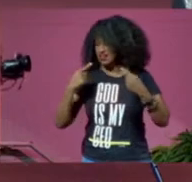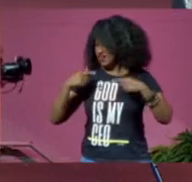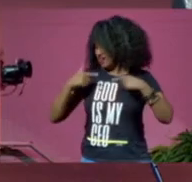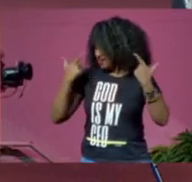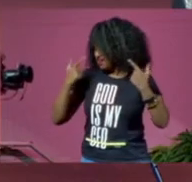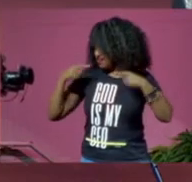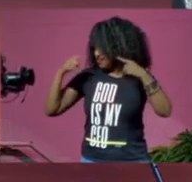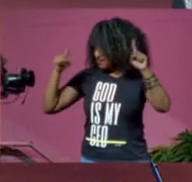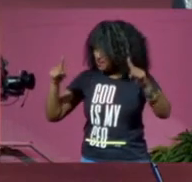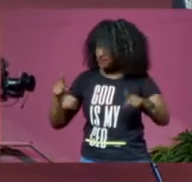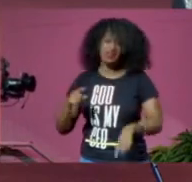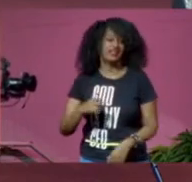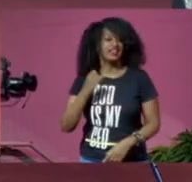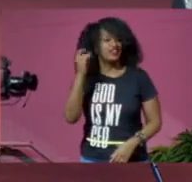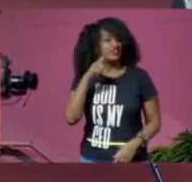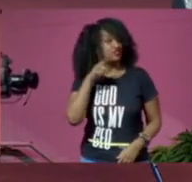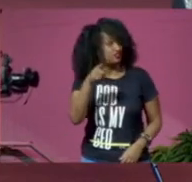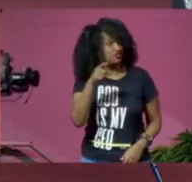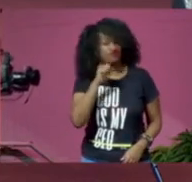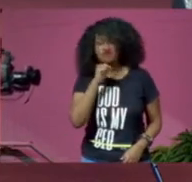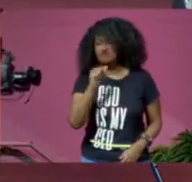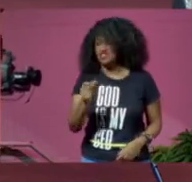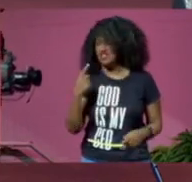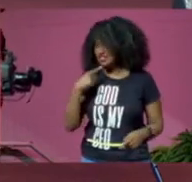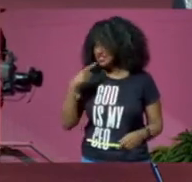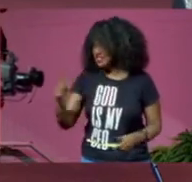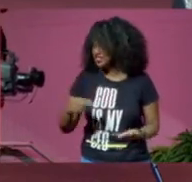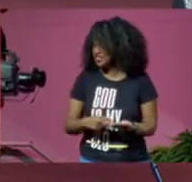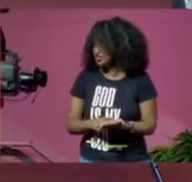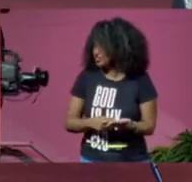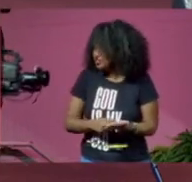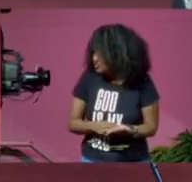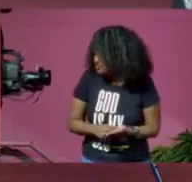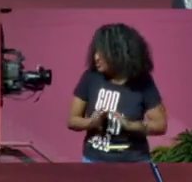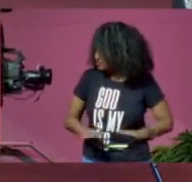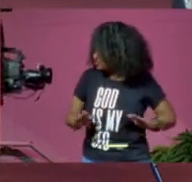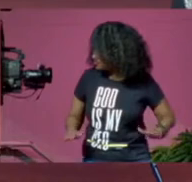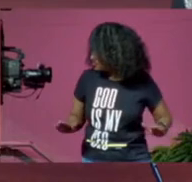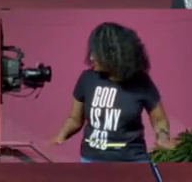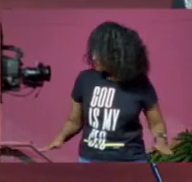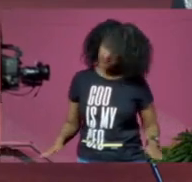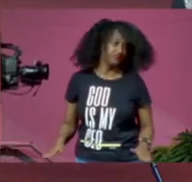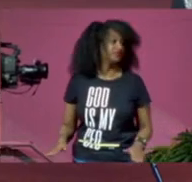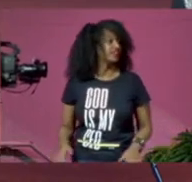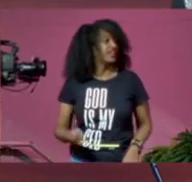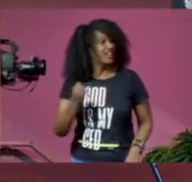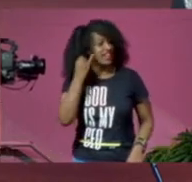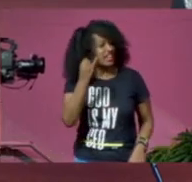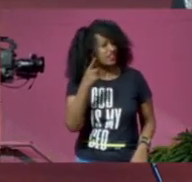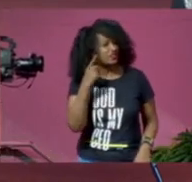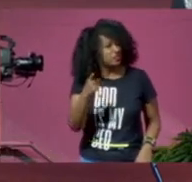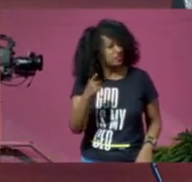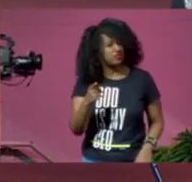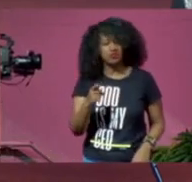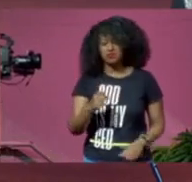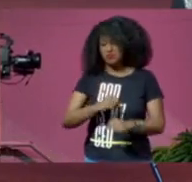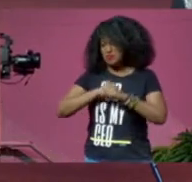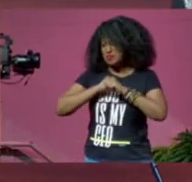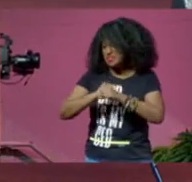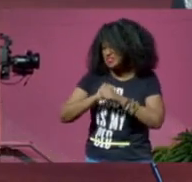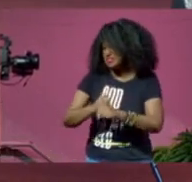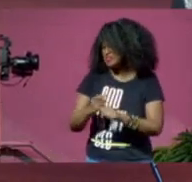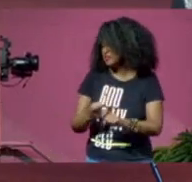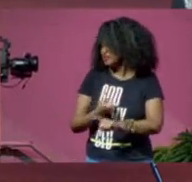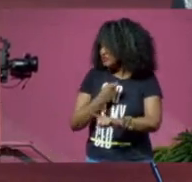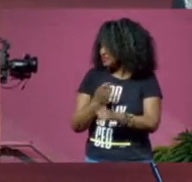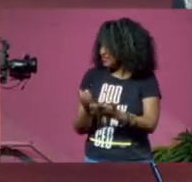you refuse to tell them the truth as childishness and innocence fades, if you pretend that it's not real, if you act